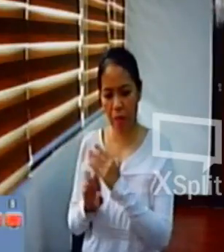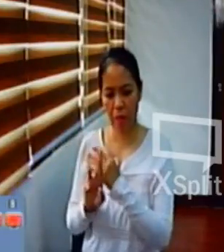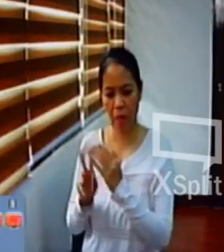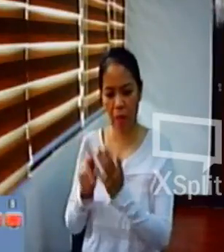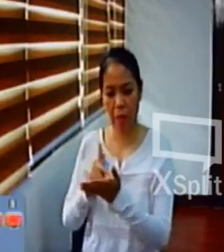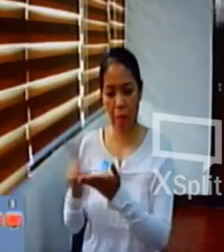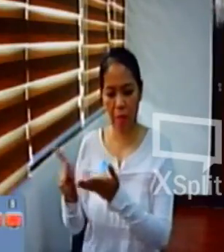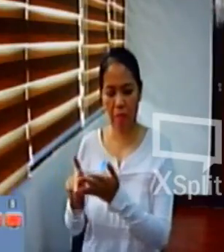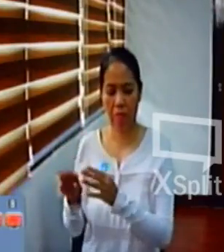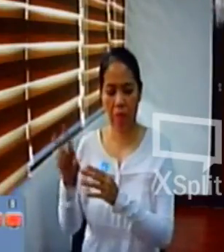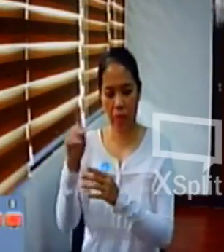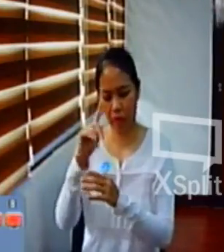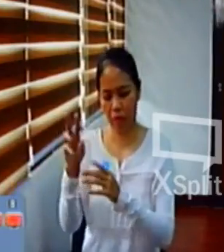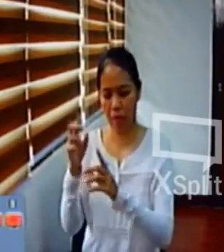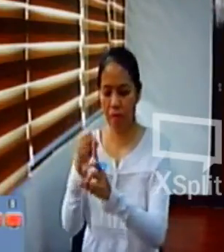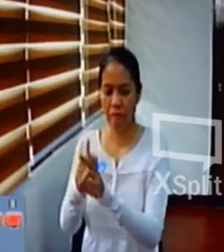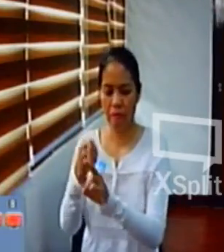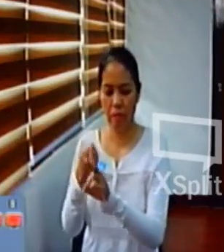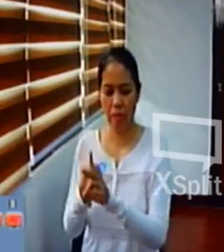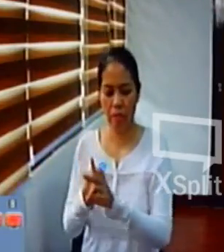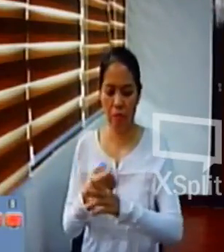and